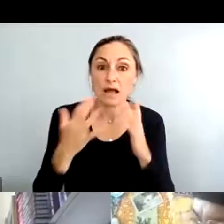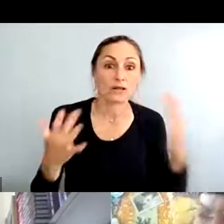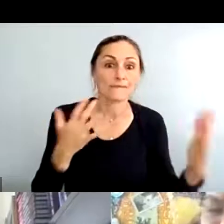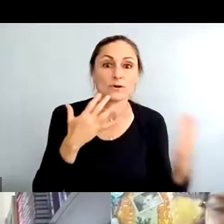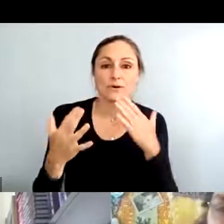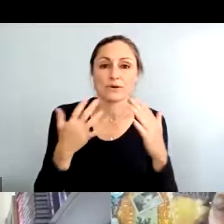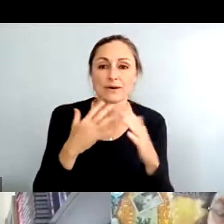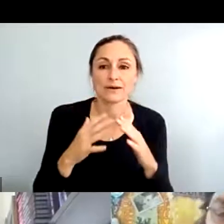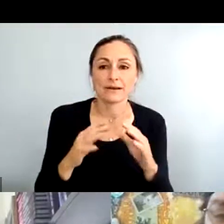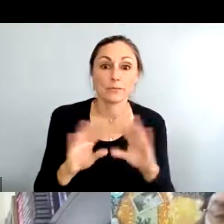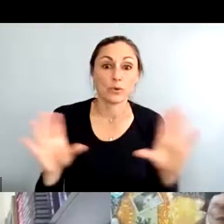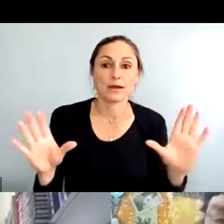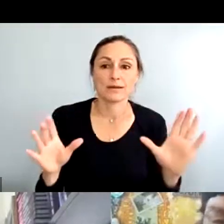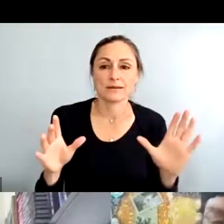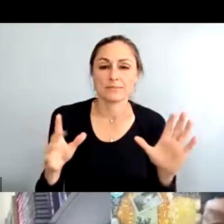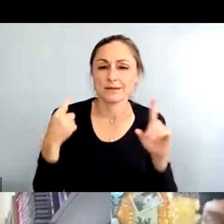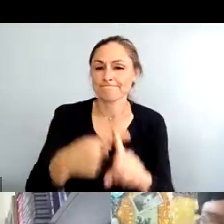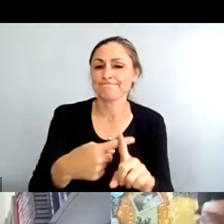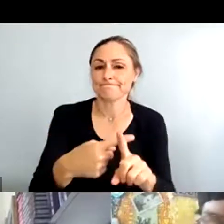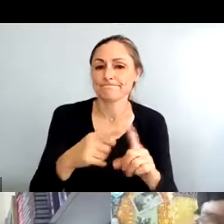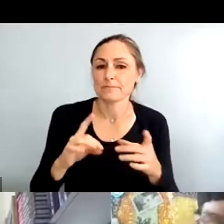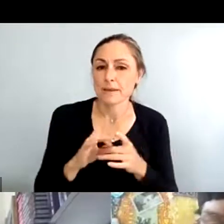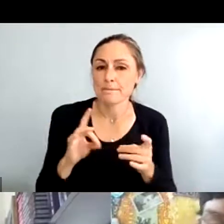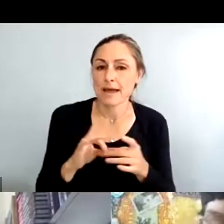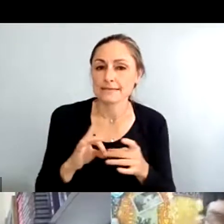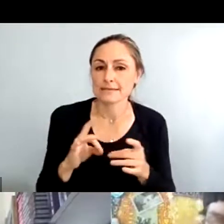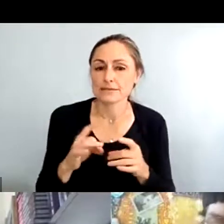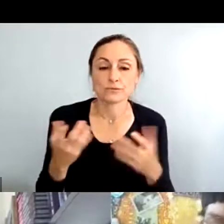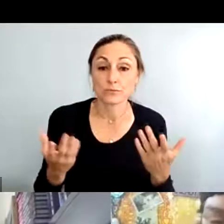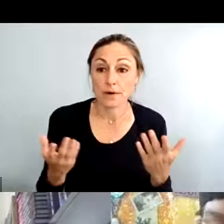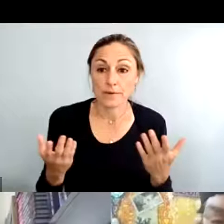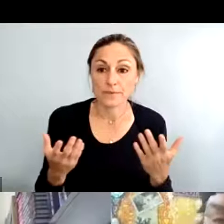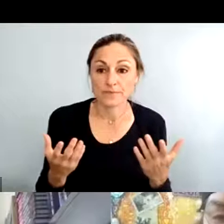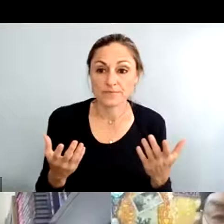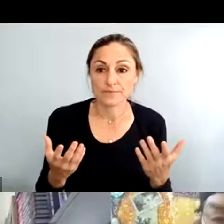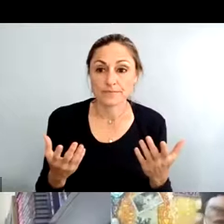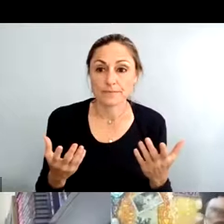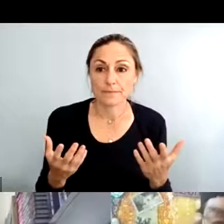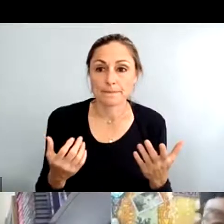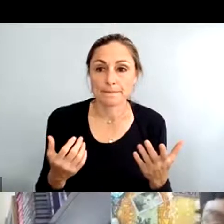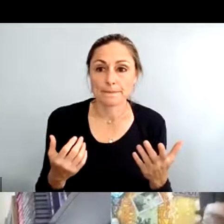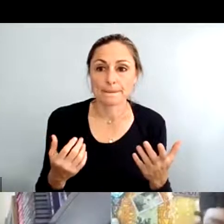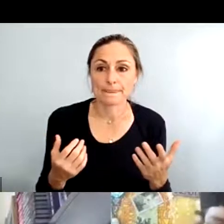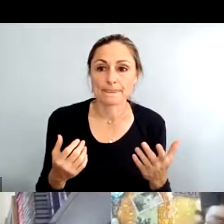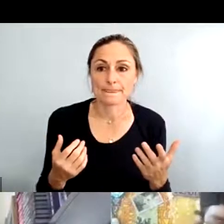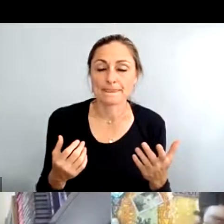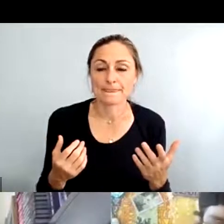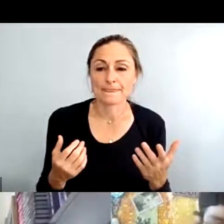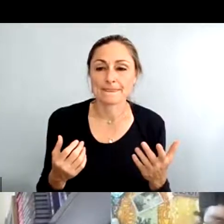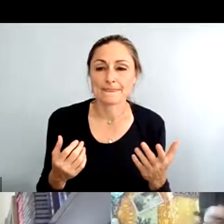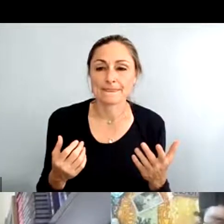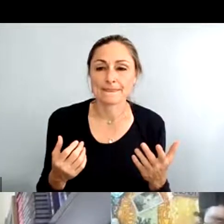like hone in on a message that can be, you know, quickly, I guess,